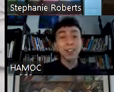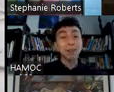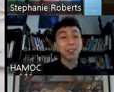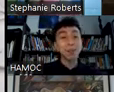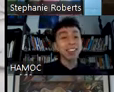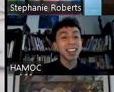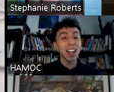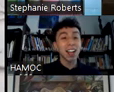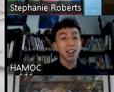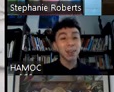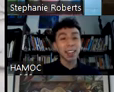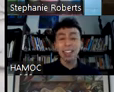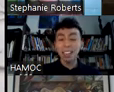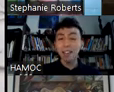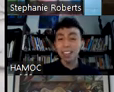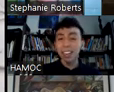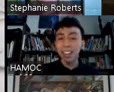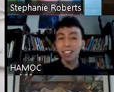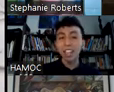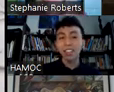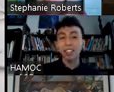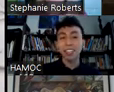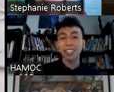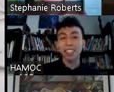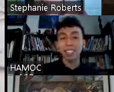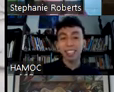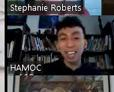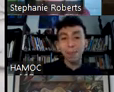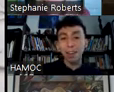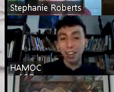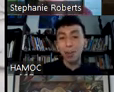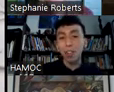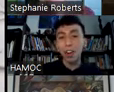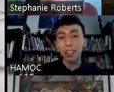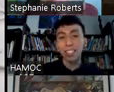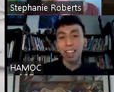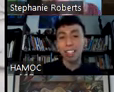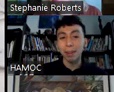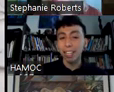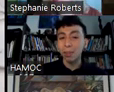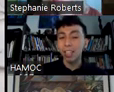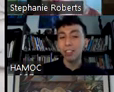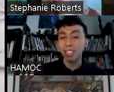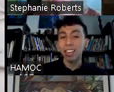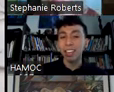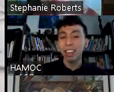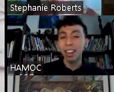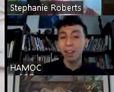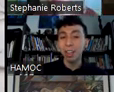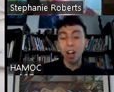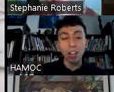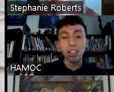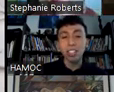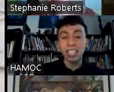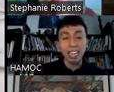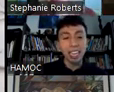right down the road from Truman. I challenge you to think about and go along with this concept. I think it's really interesting.